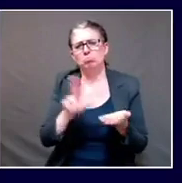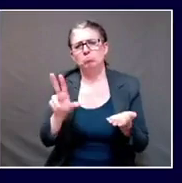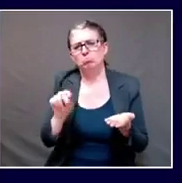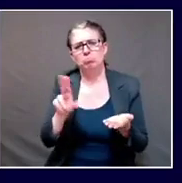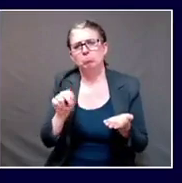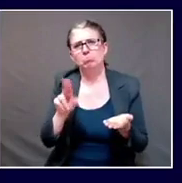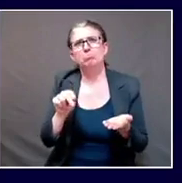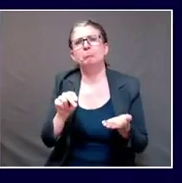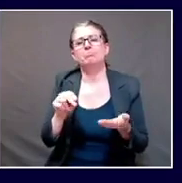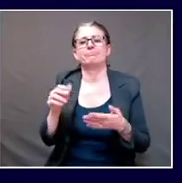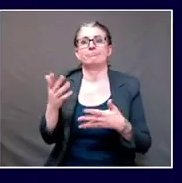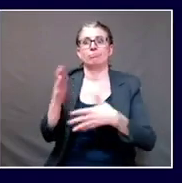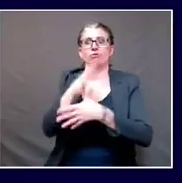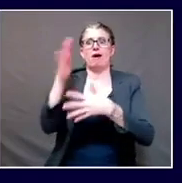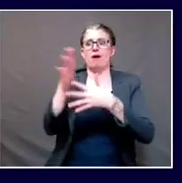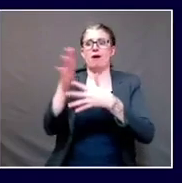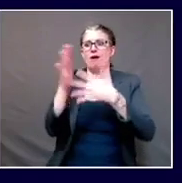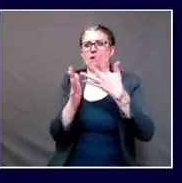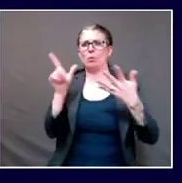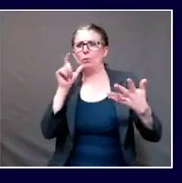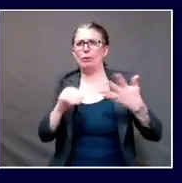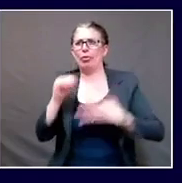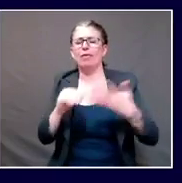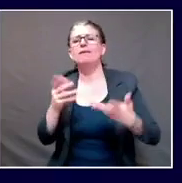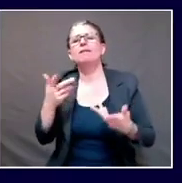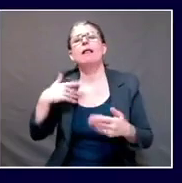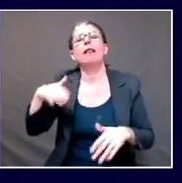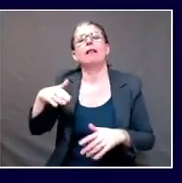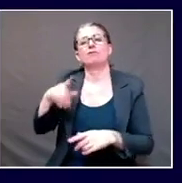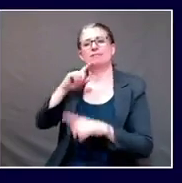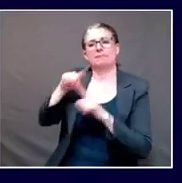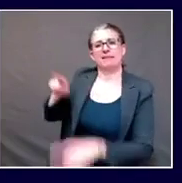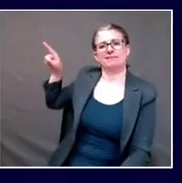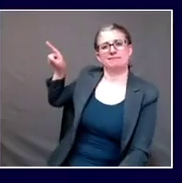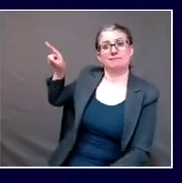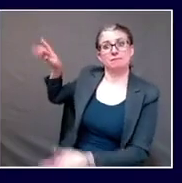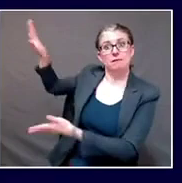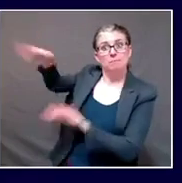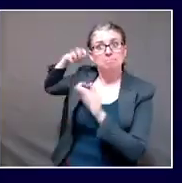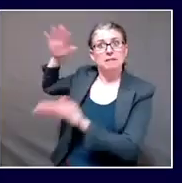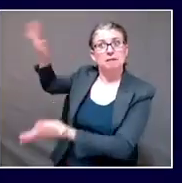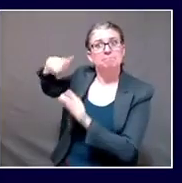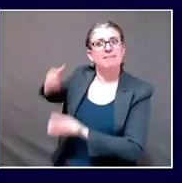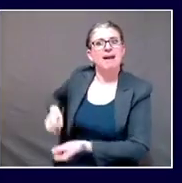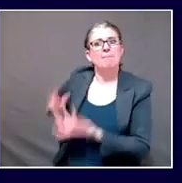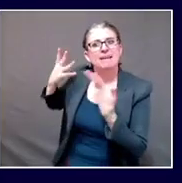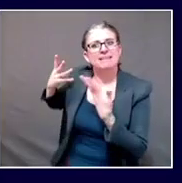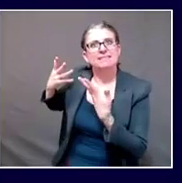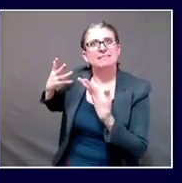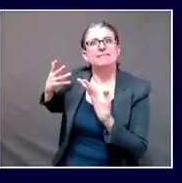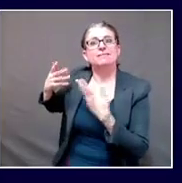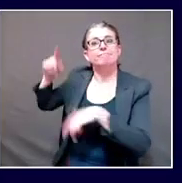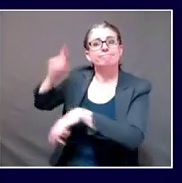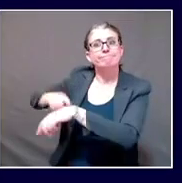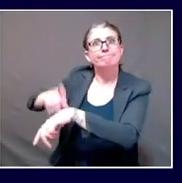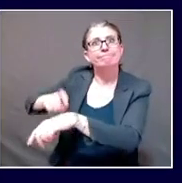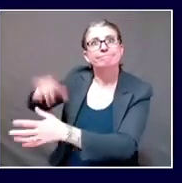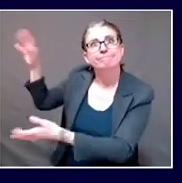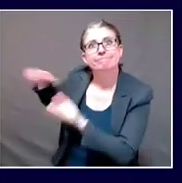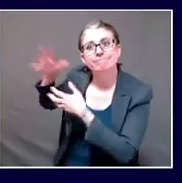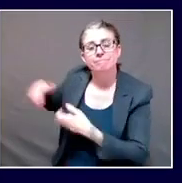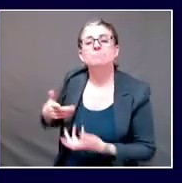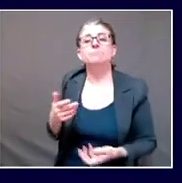consistent with what earlier question. But yes, that's the timeframe, the window that we're hoping to be starting to vaccinate folks in.